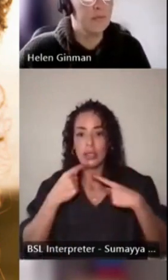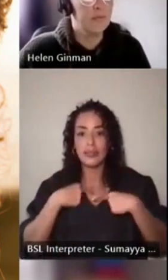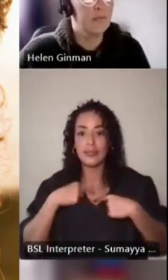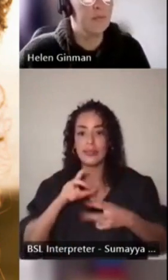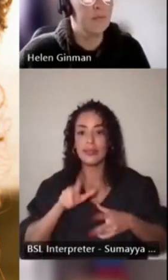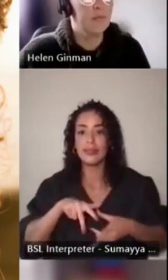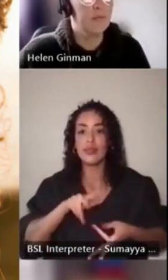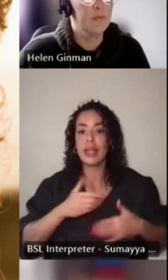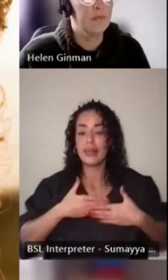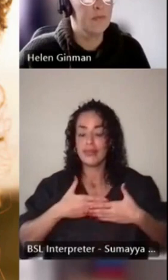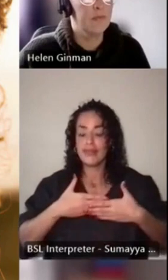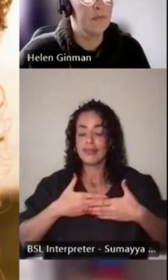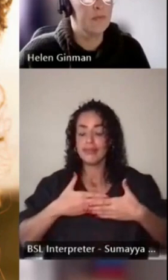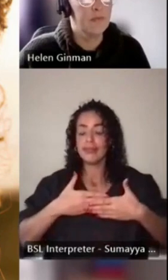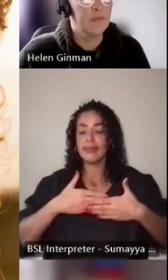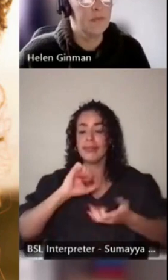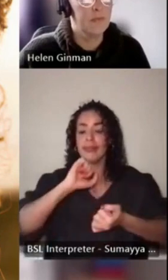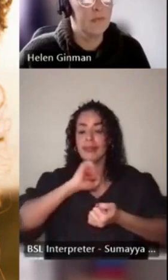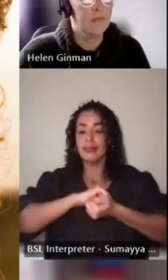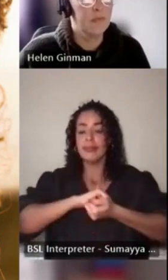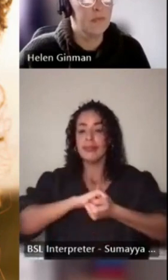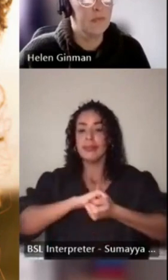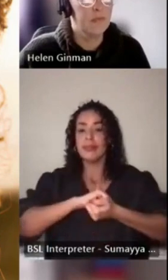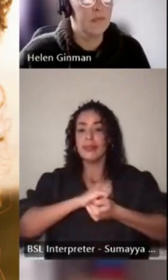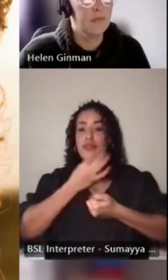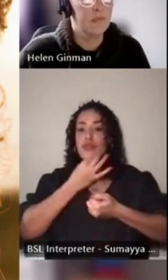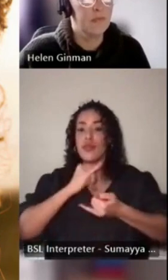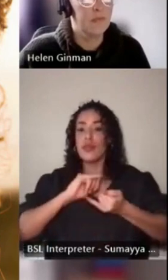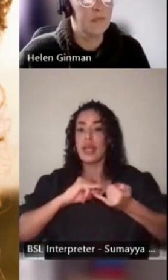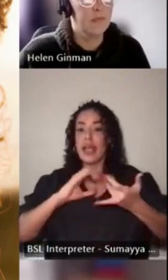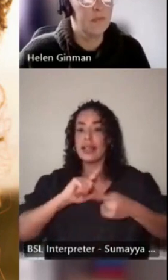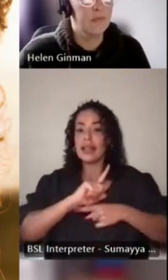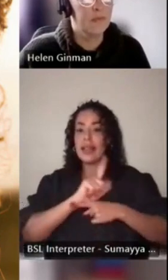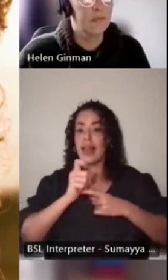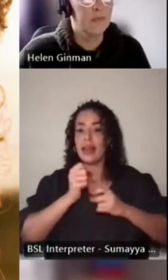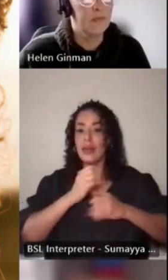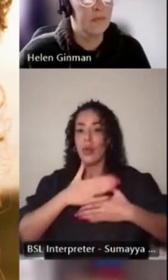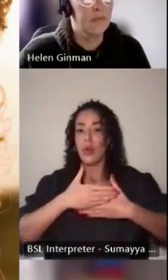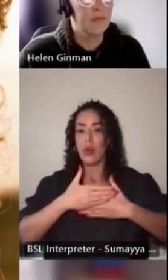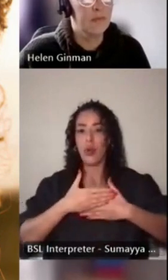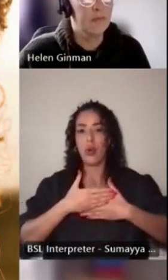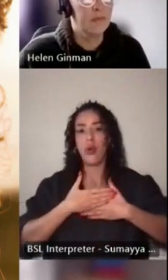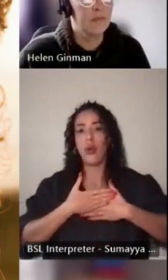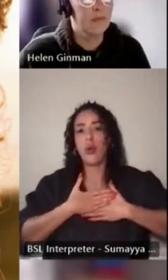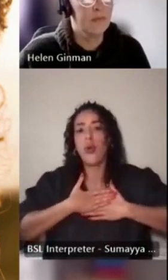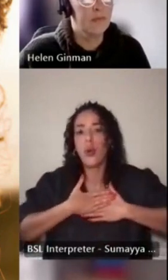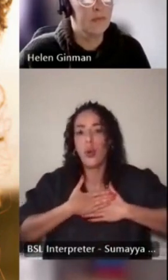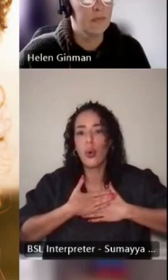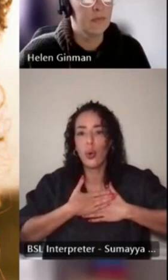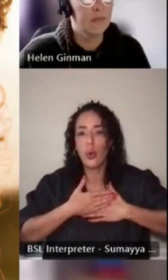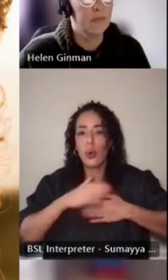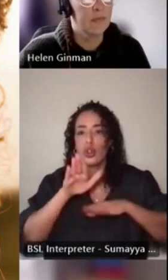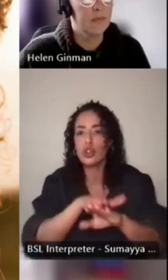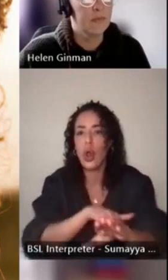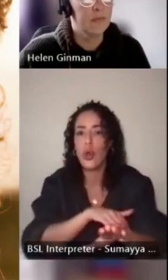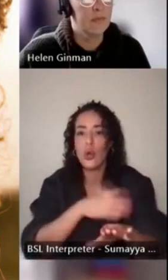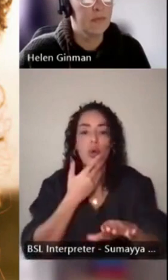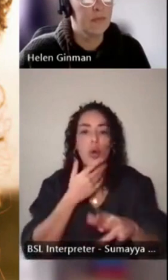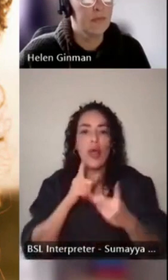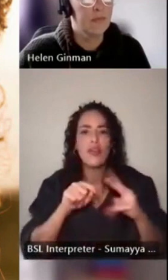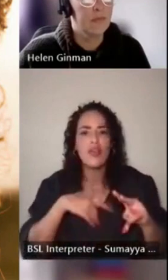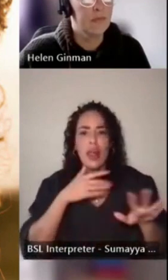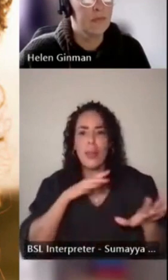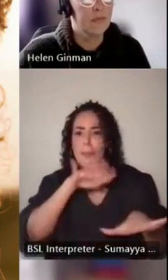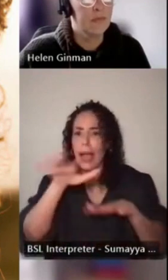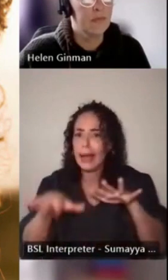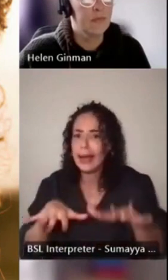hold for a few seconds, and exhale slowly. So when we're feeling a little bit panicked about a conflict, or maybe